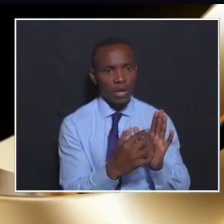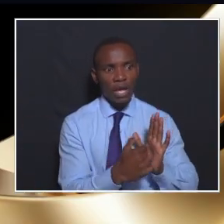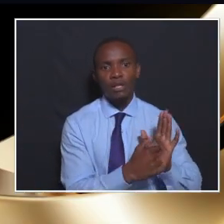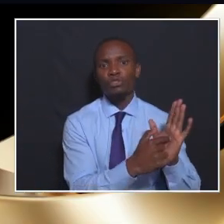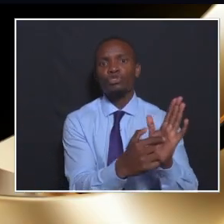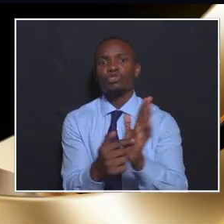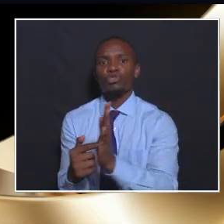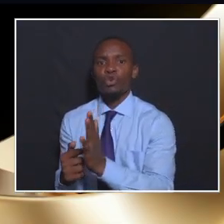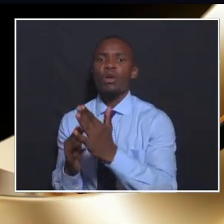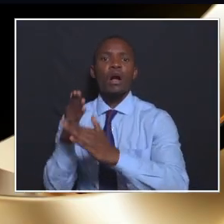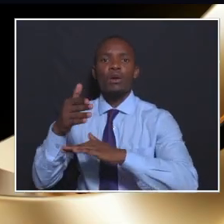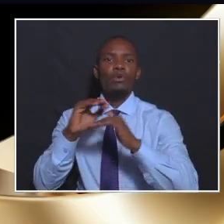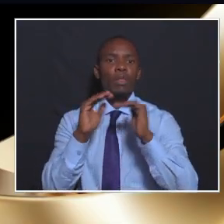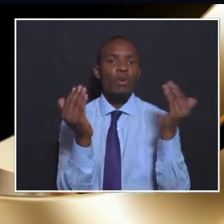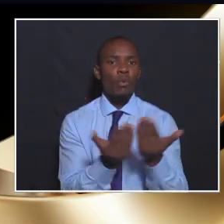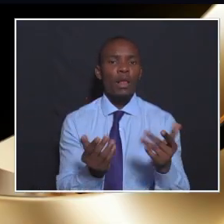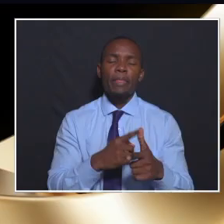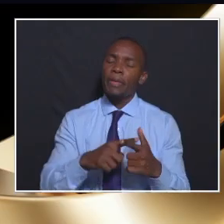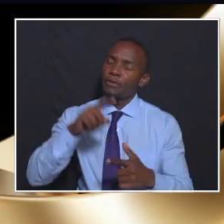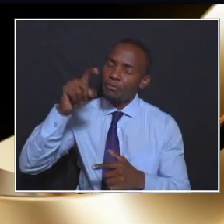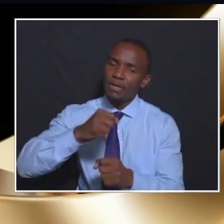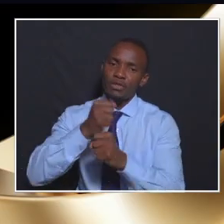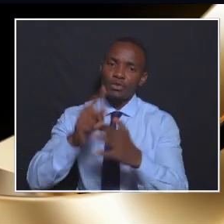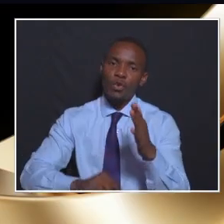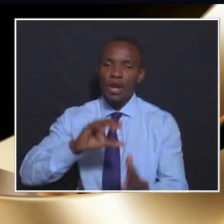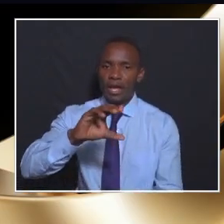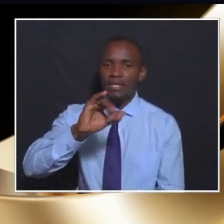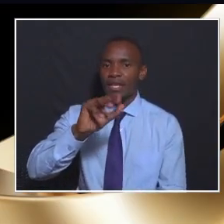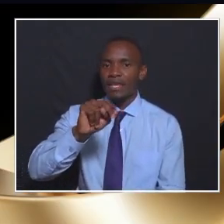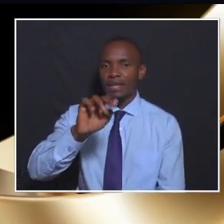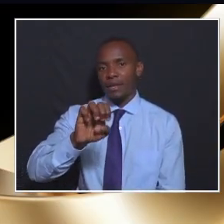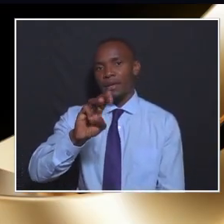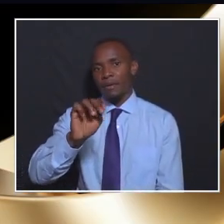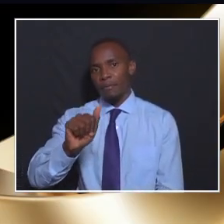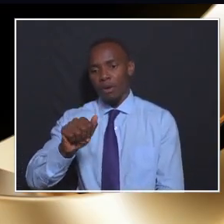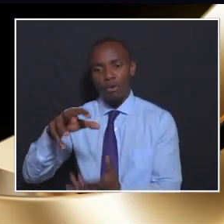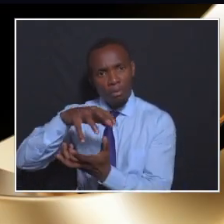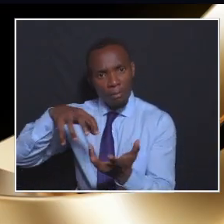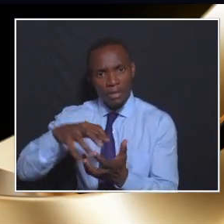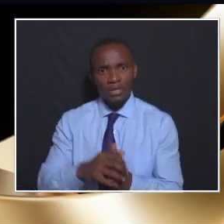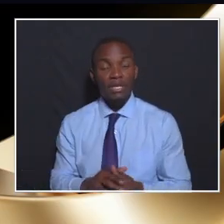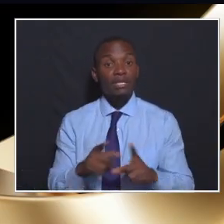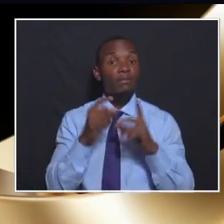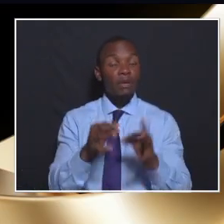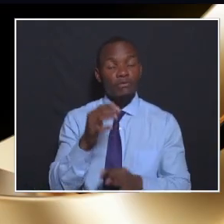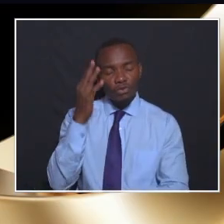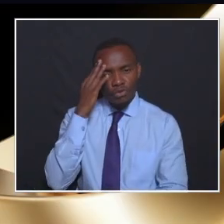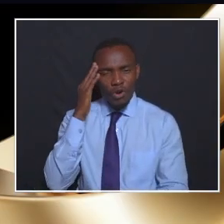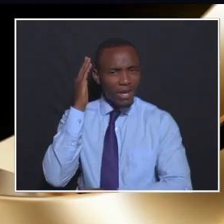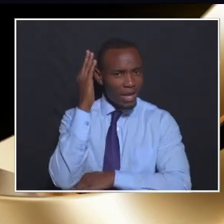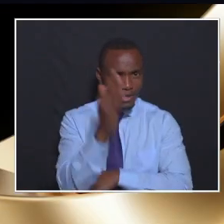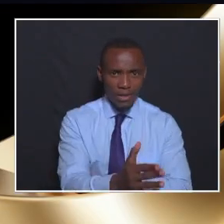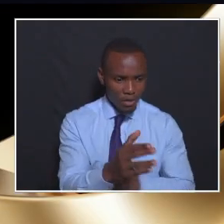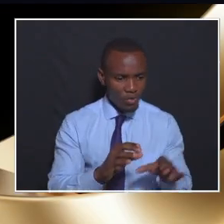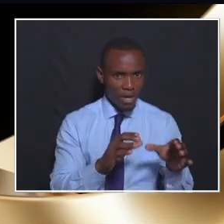the world, you have to do a cinema mix. If you know that it's just going to be straight to platform, in other words, you're going to get